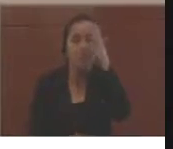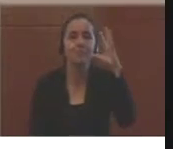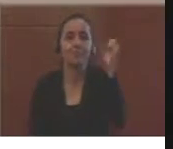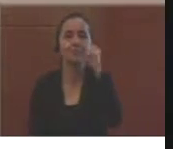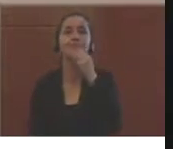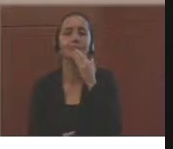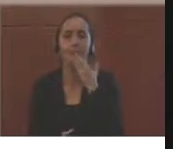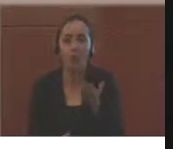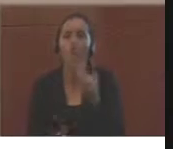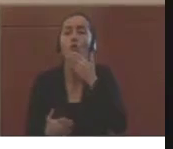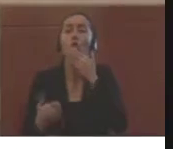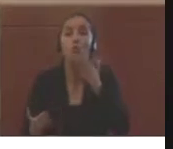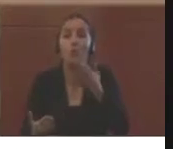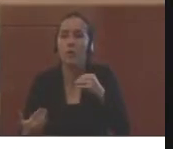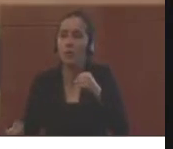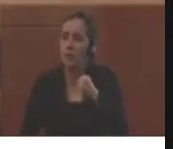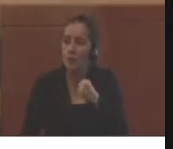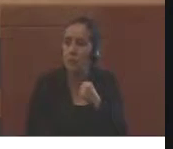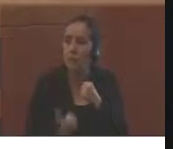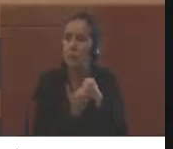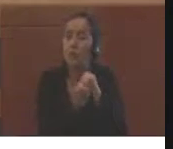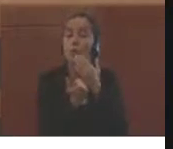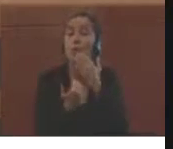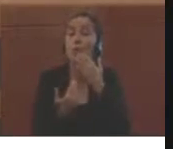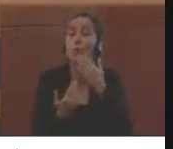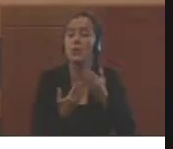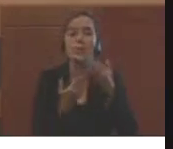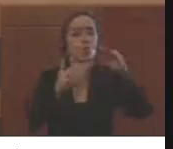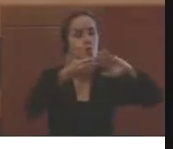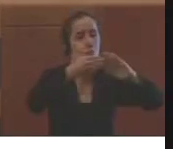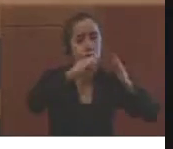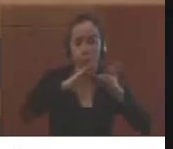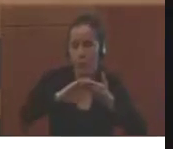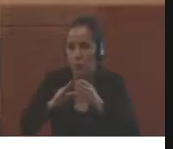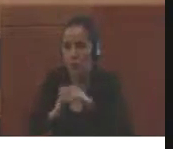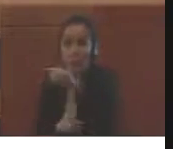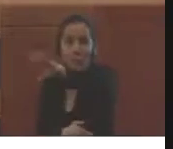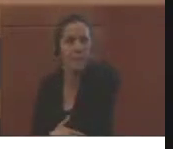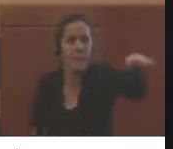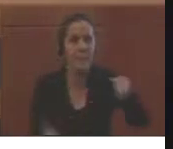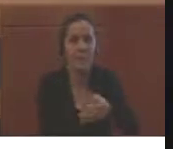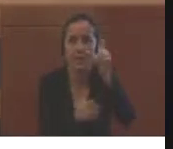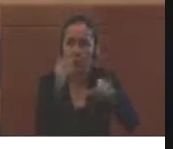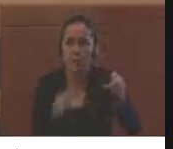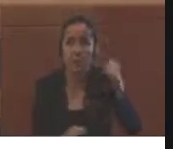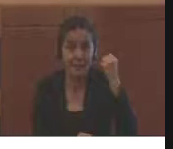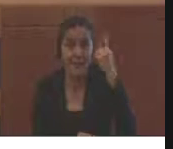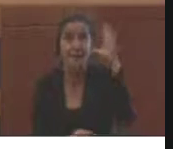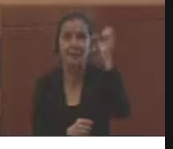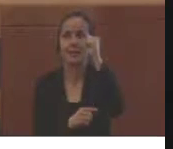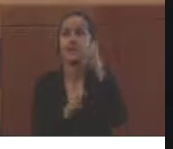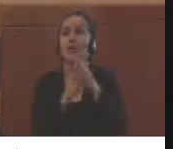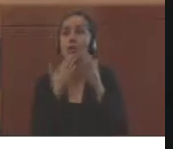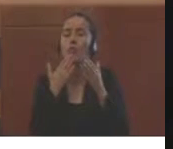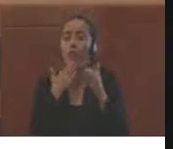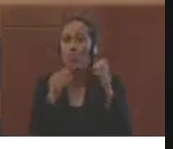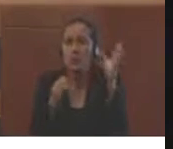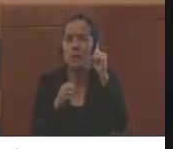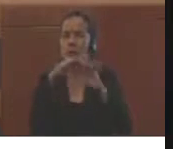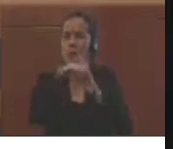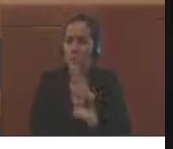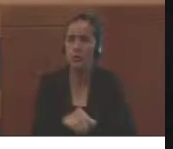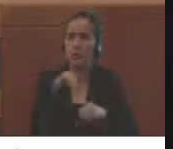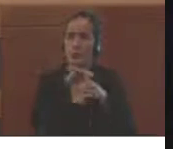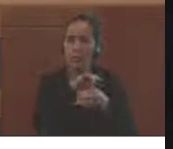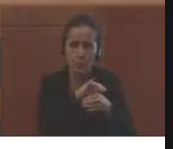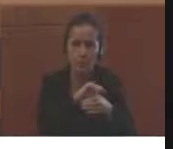Recognize the work and the support in building resilient communities of the